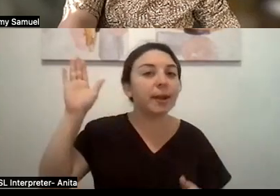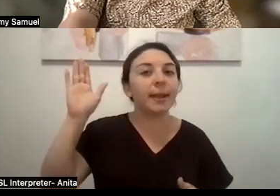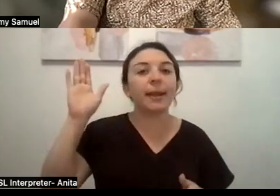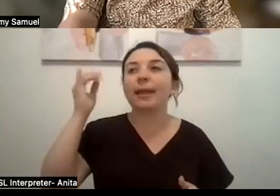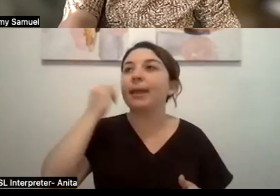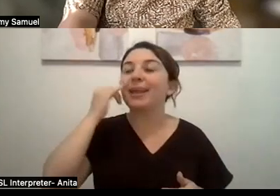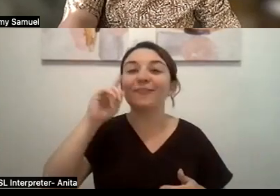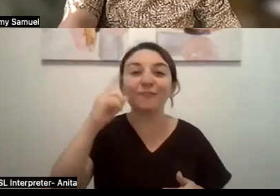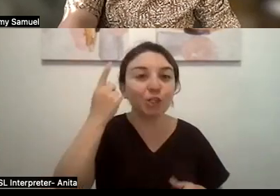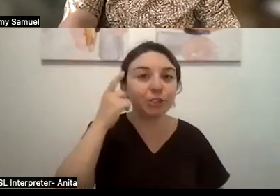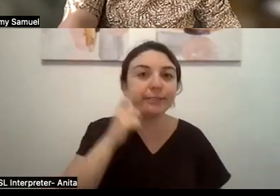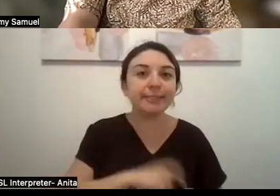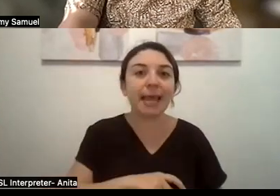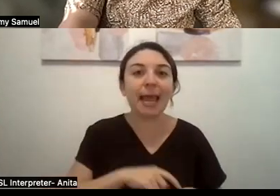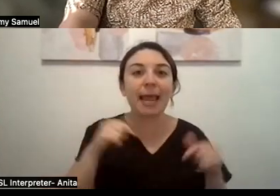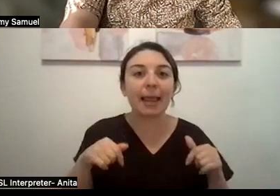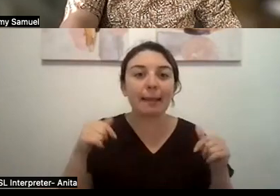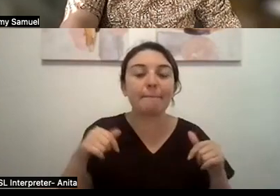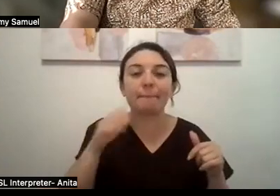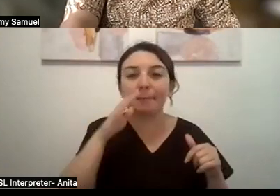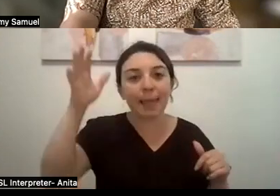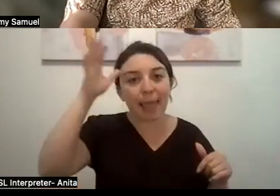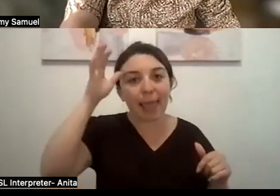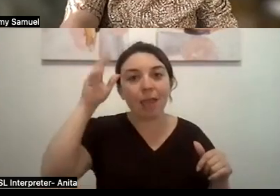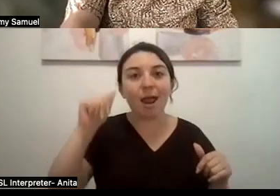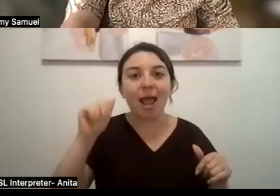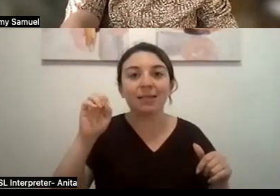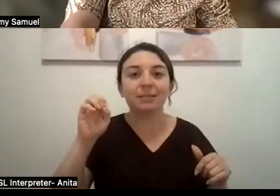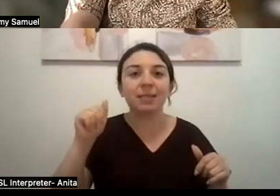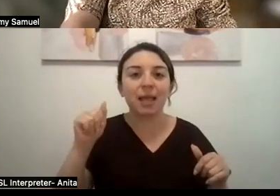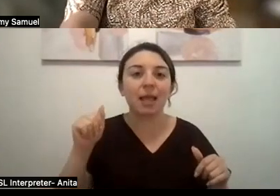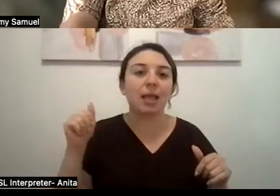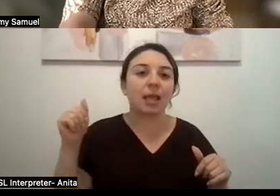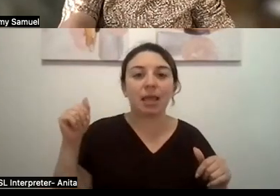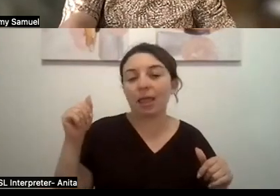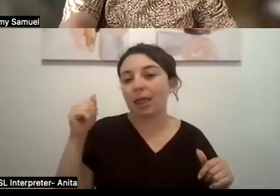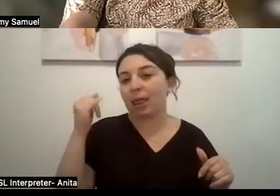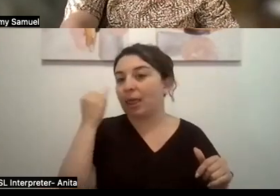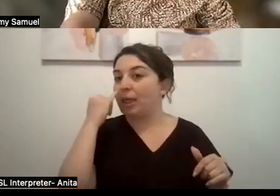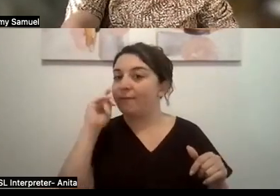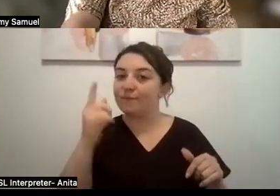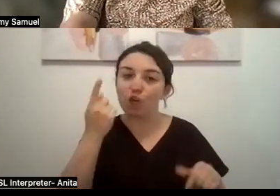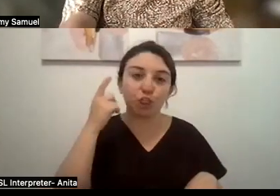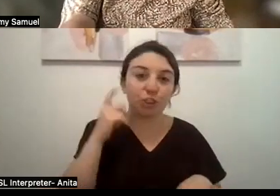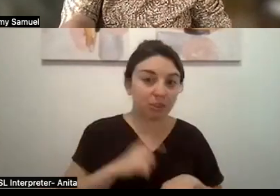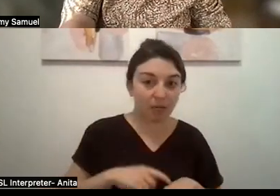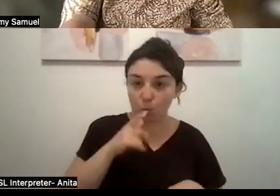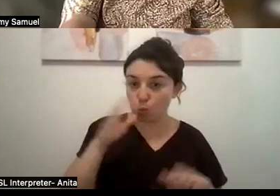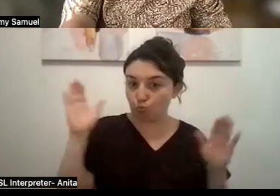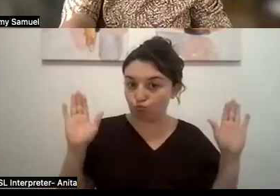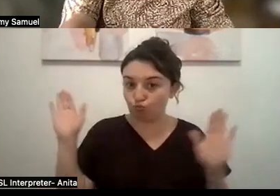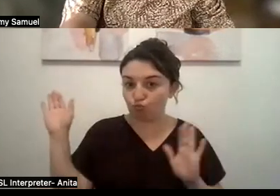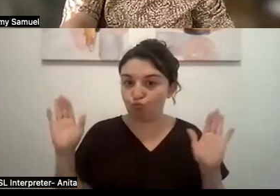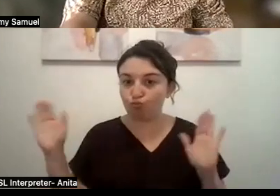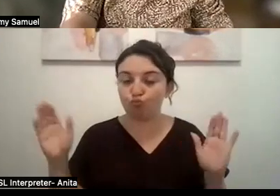you're a first-time Einstein parent coming to us and you are just joining us for the first time.